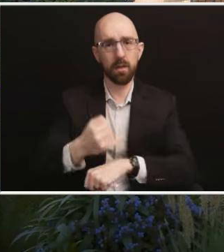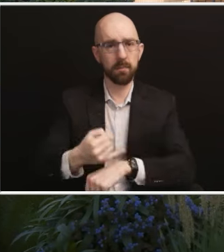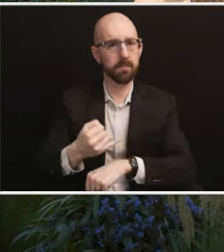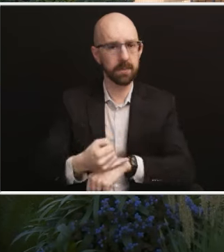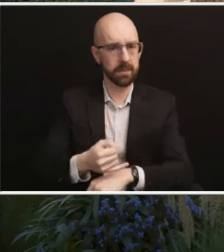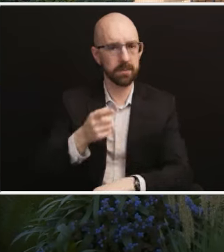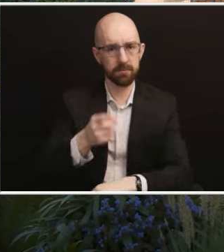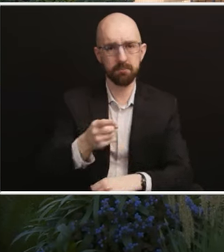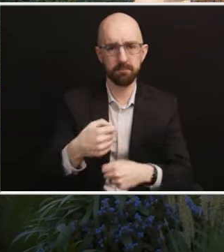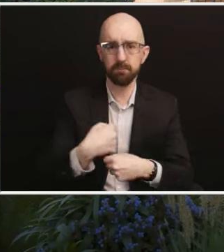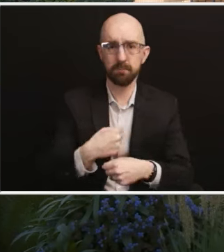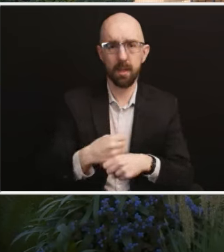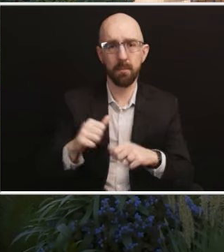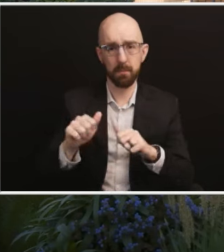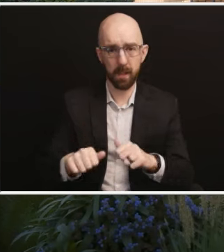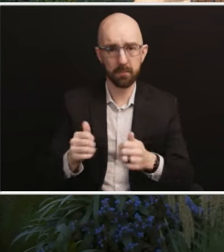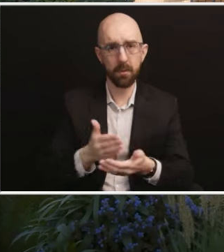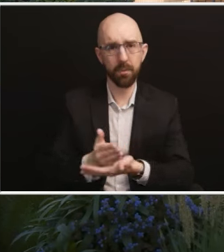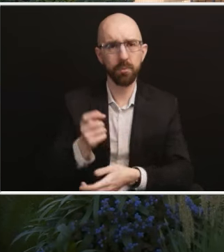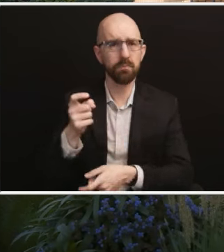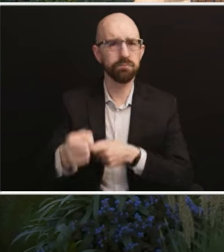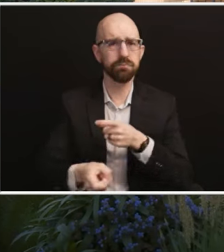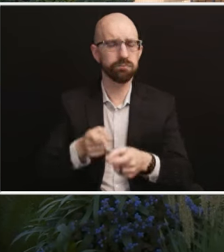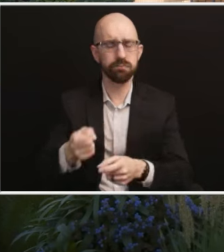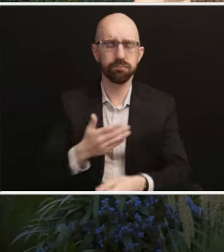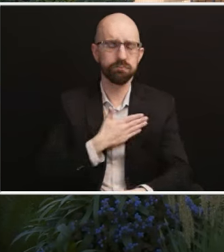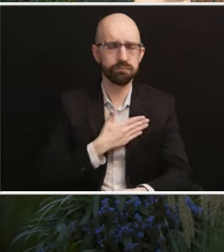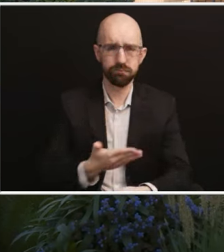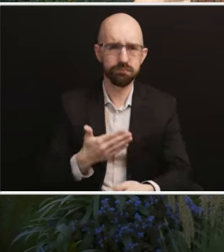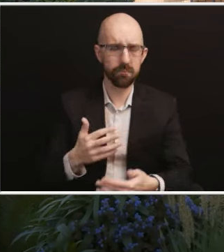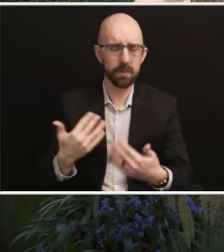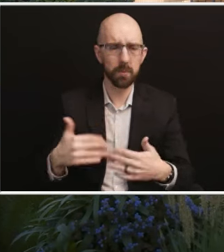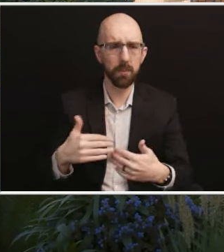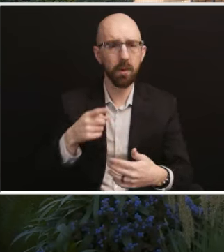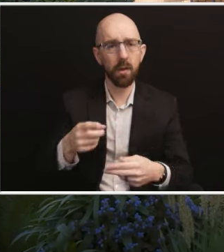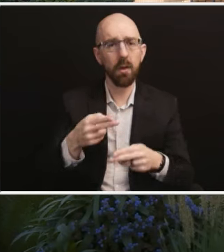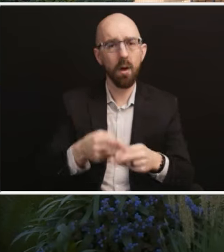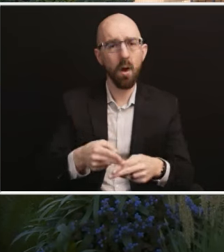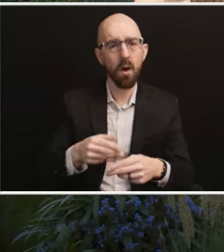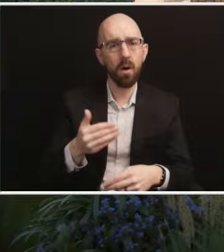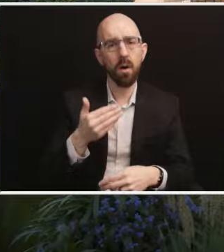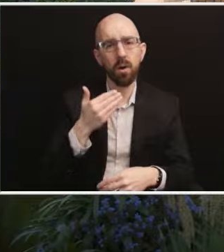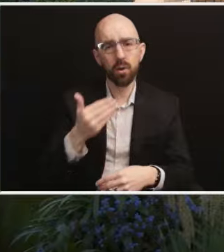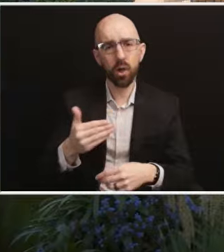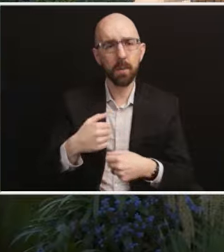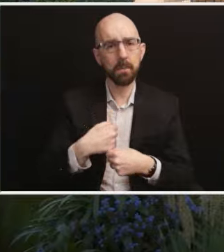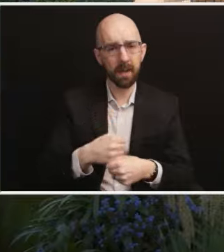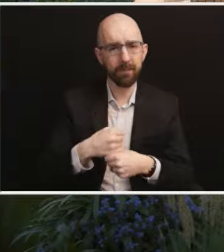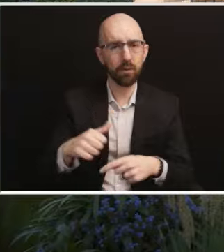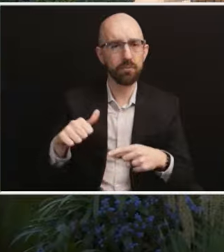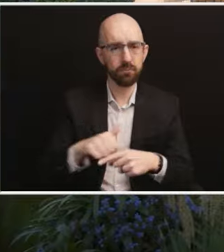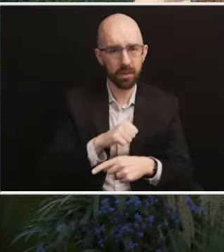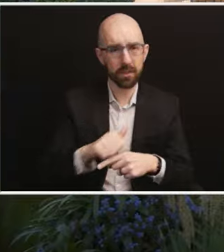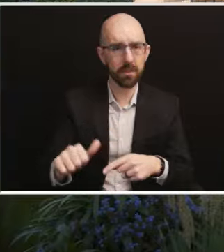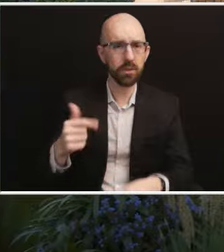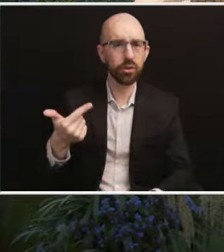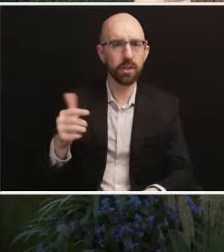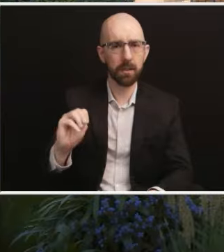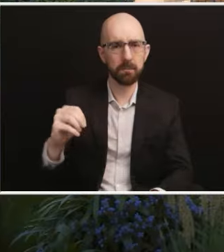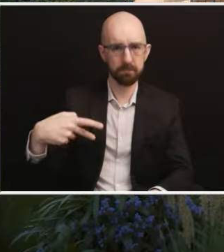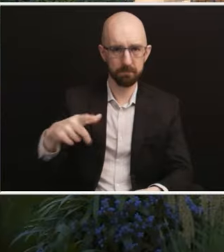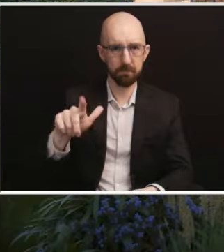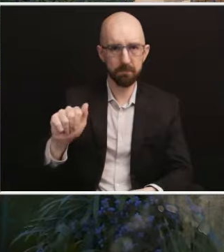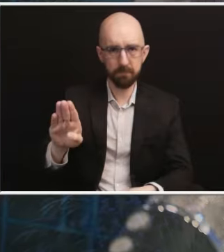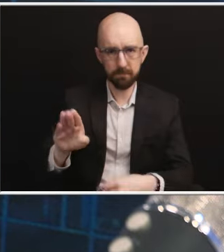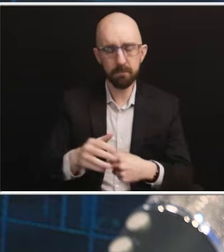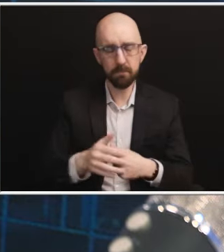made possible through generous donations. And this lab will be called the Good Manufacturing Practice, or GMP lab.